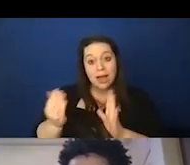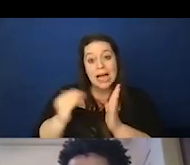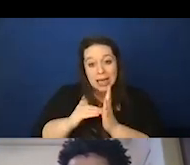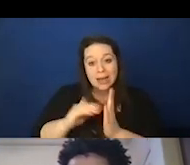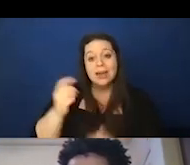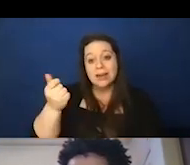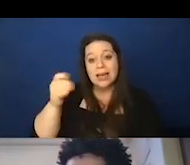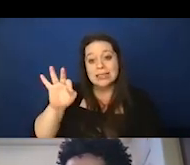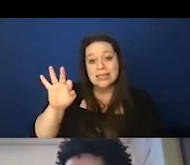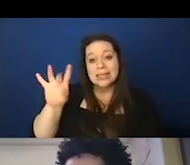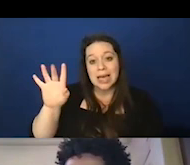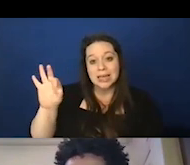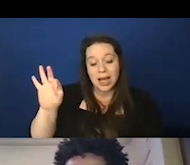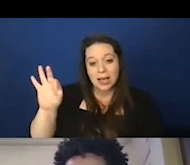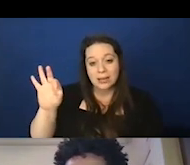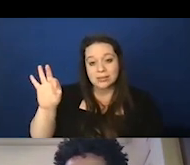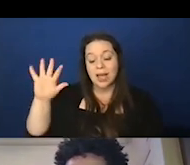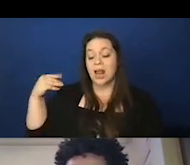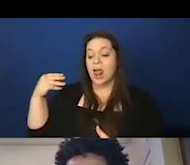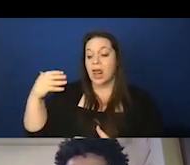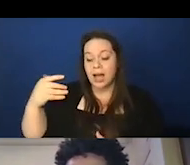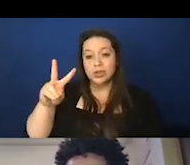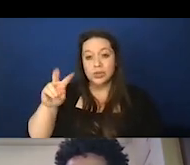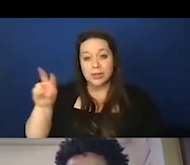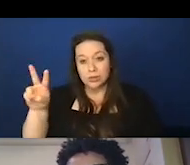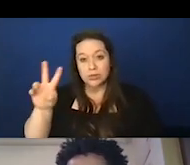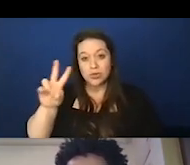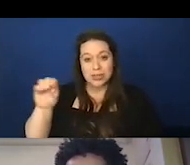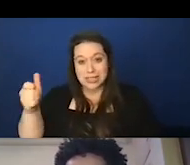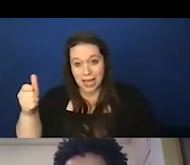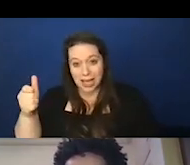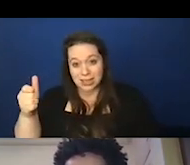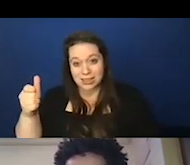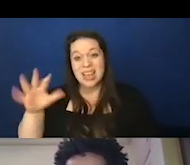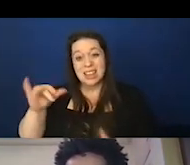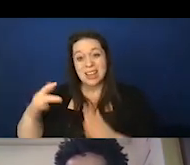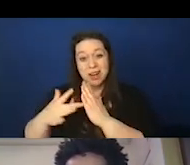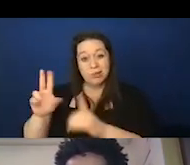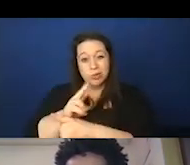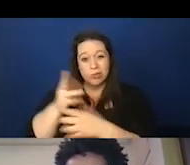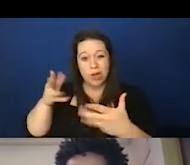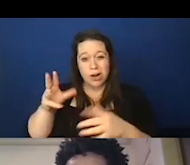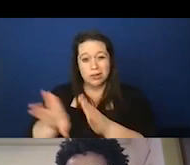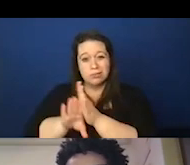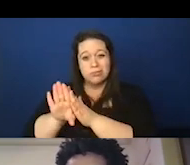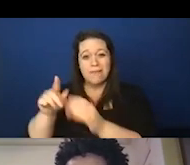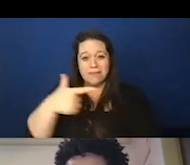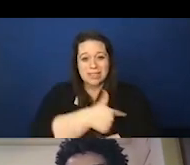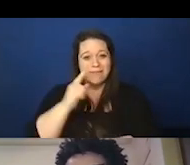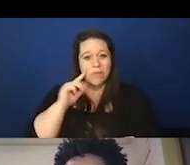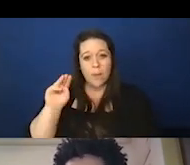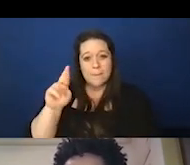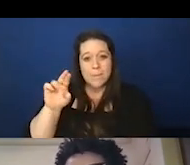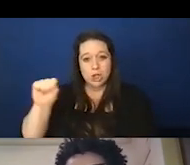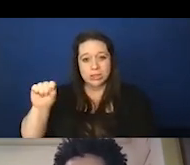to 2002, 2010, when we had MERS and SARS, that technology was used to come up with a vaccine